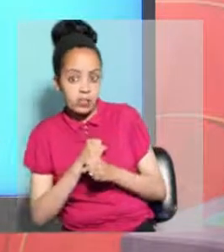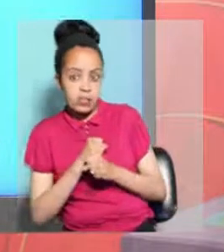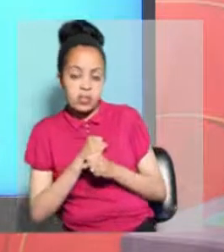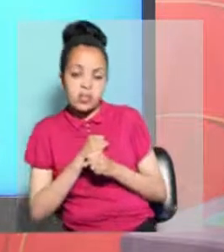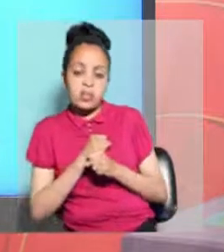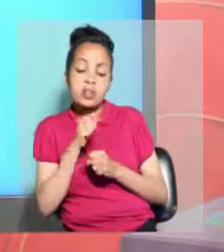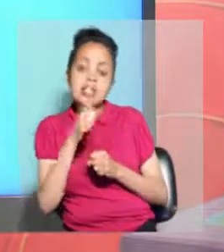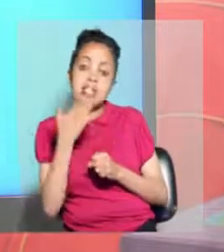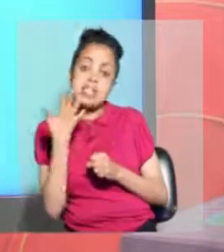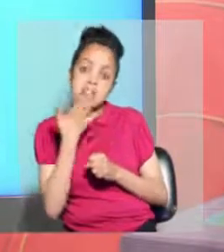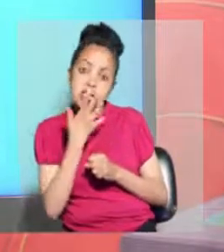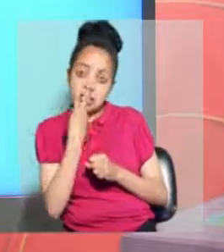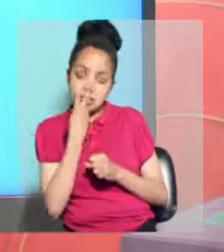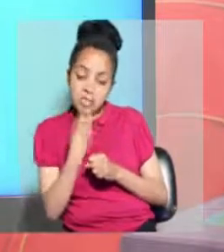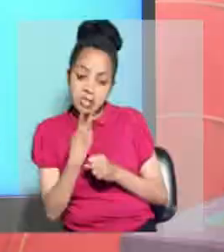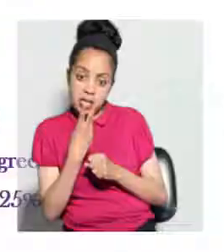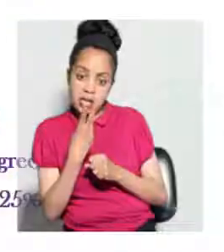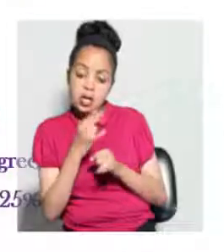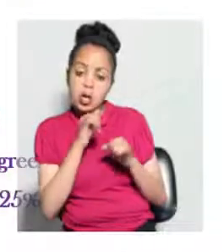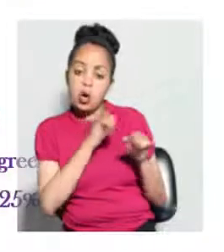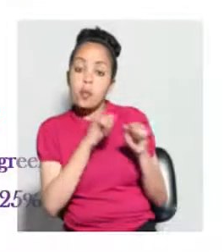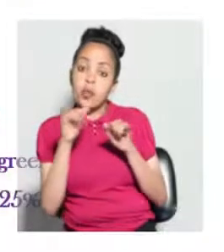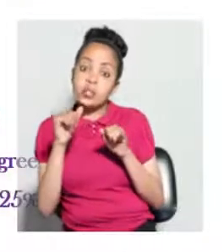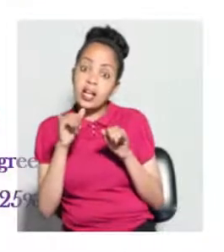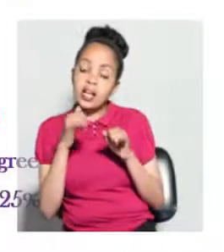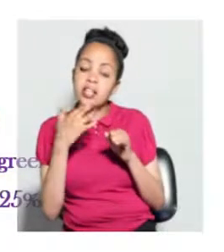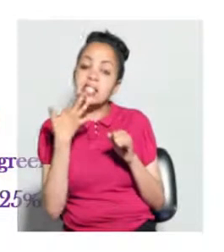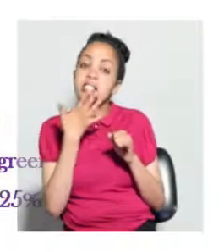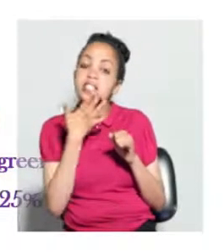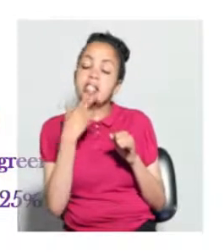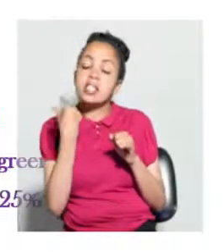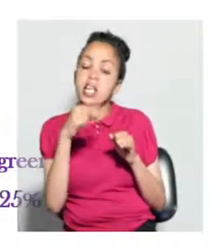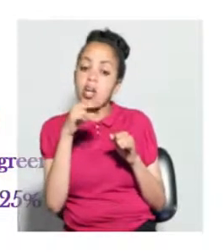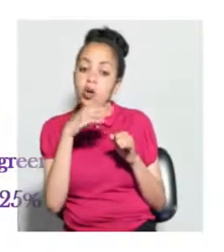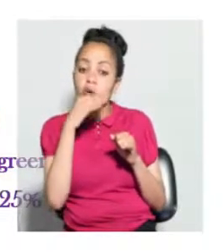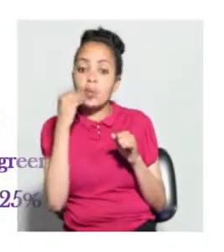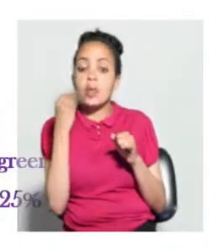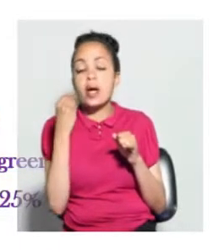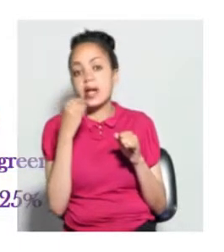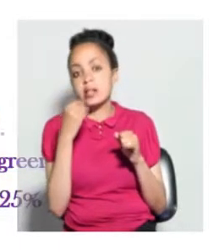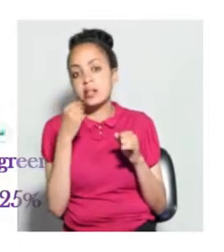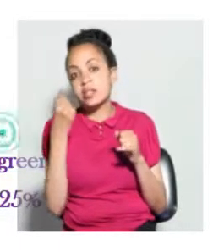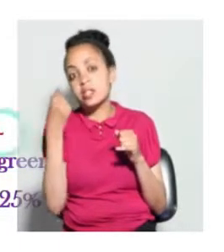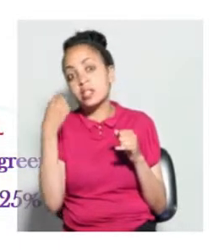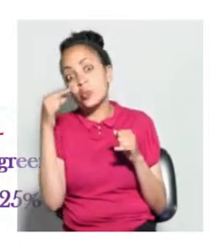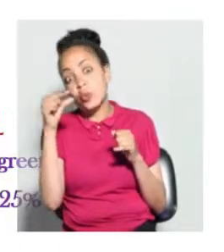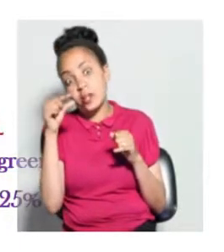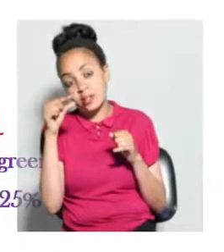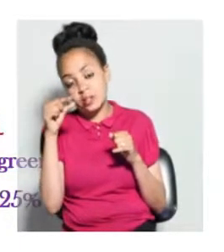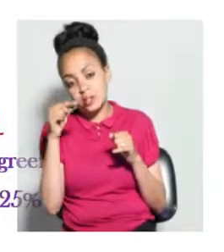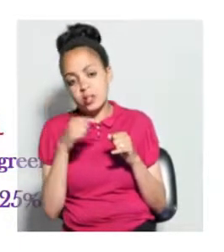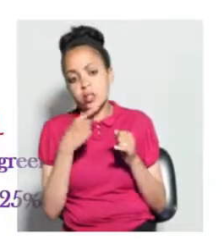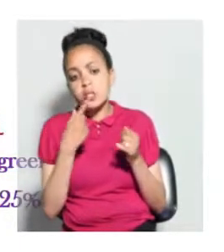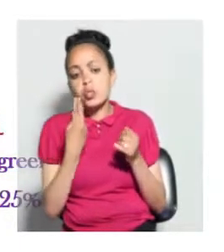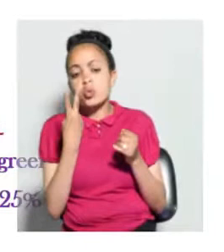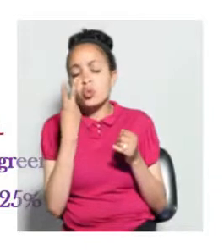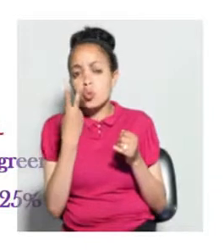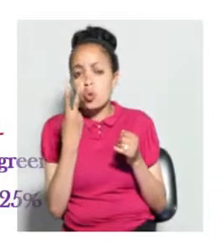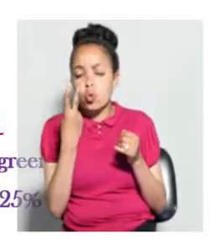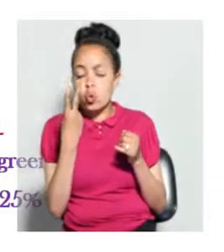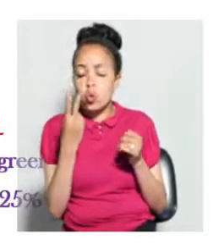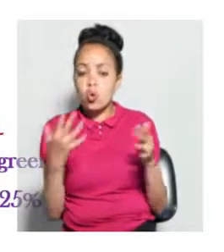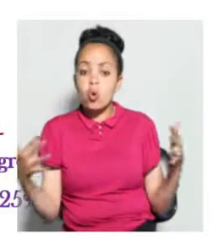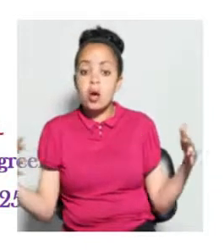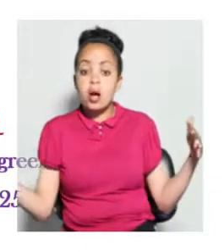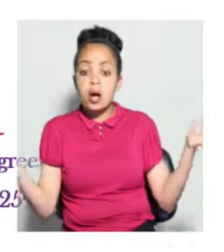for circular here, there is homozygous yellow and again homozygous green. So two monohybrid